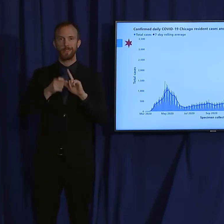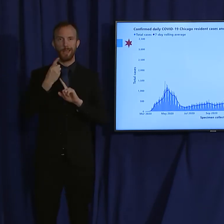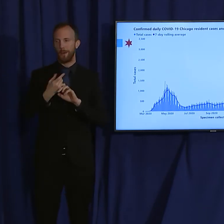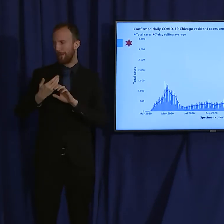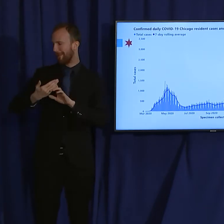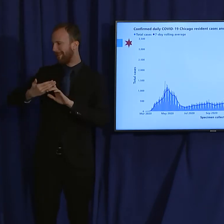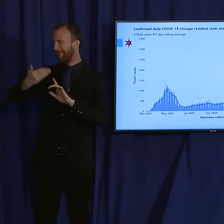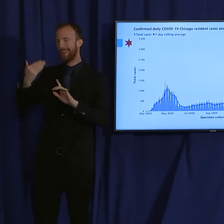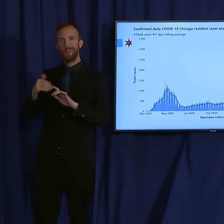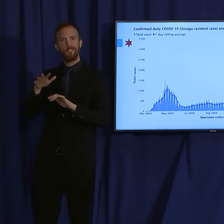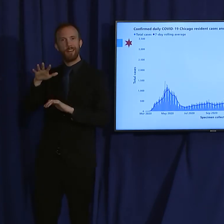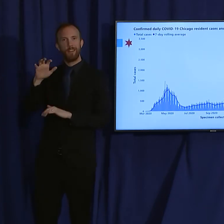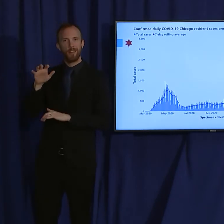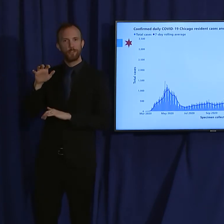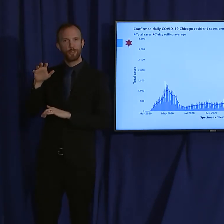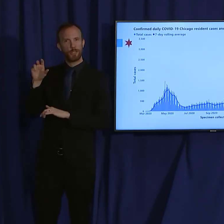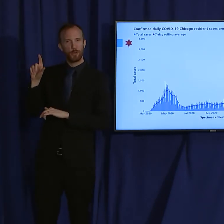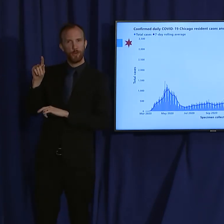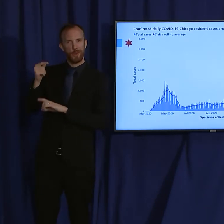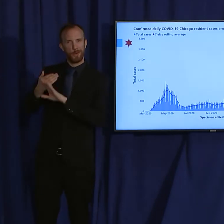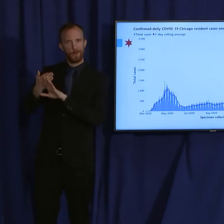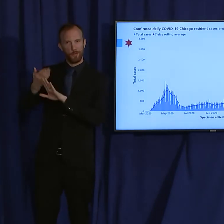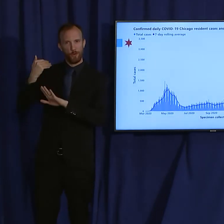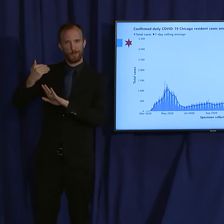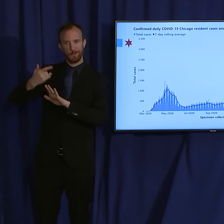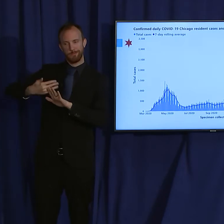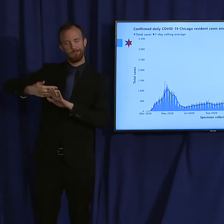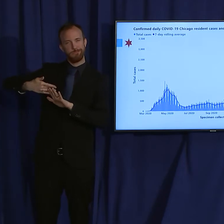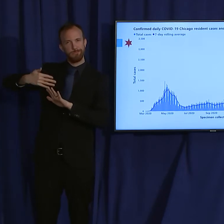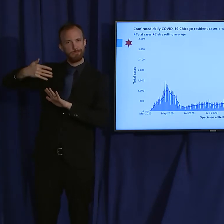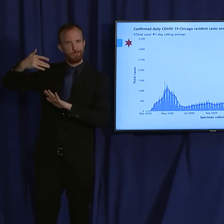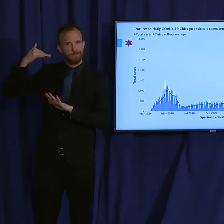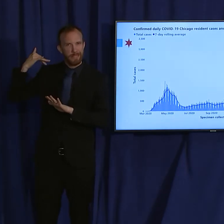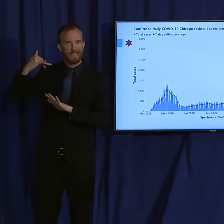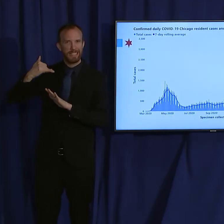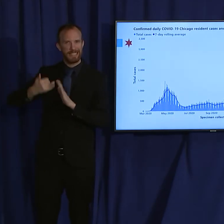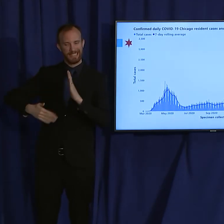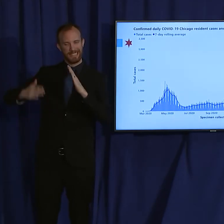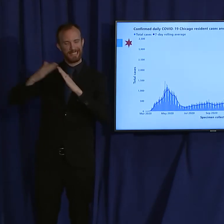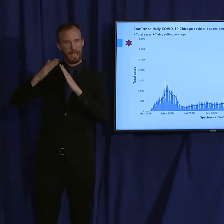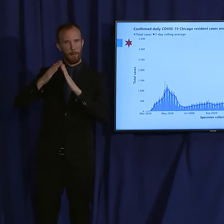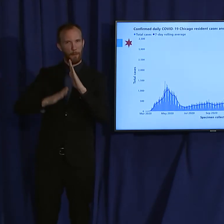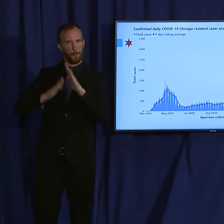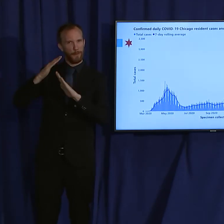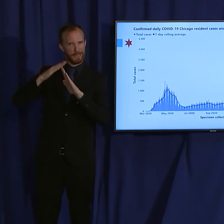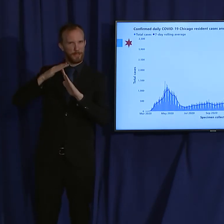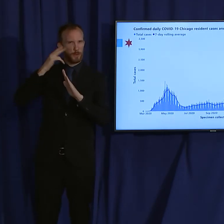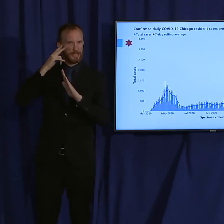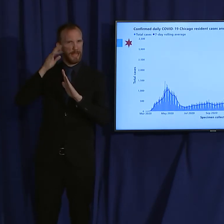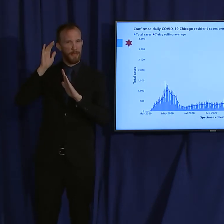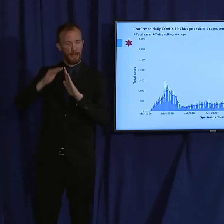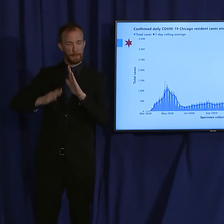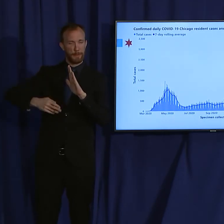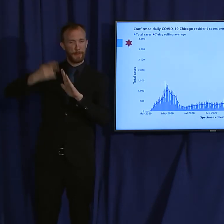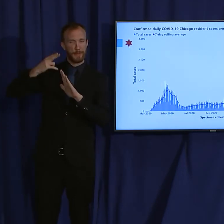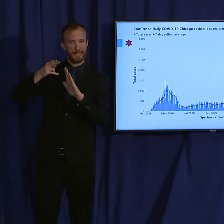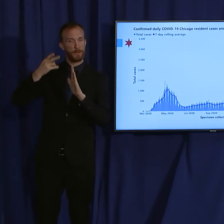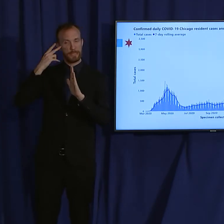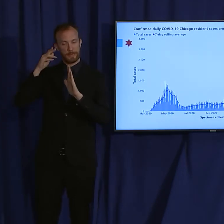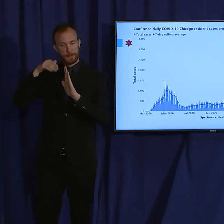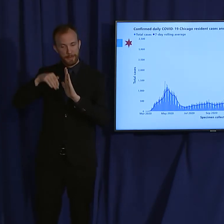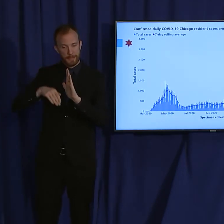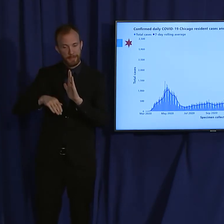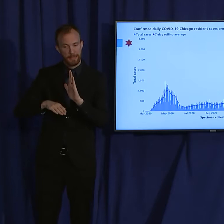cases per day at the top of the second peak. So we're keeping a close eye on this. We need everybody to continue to